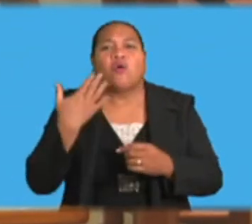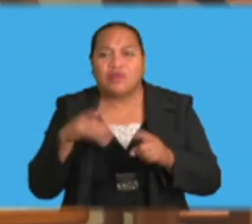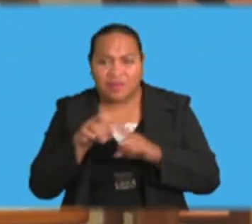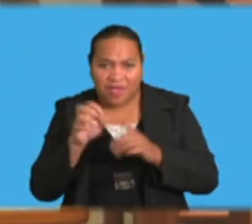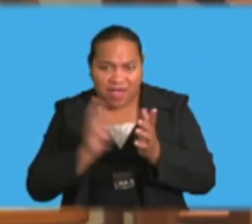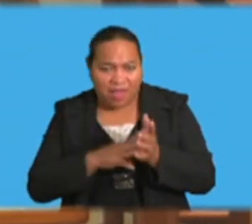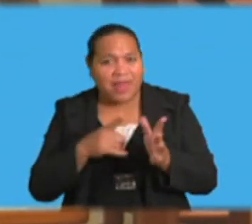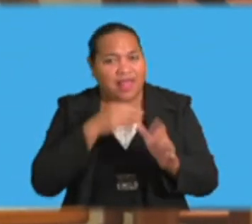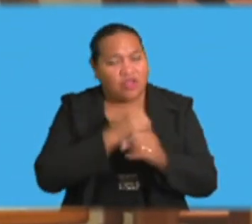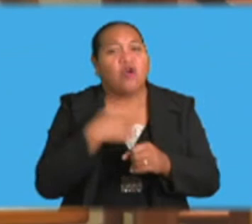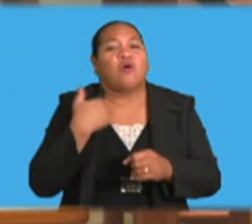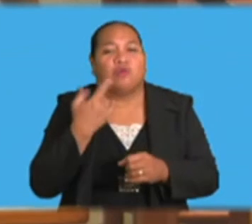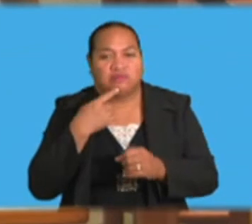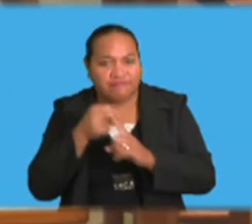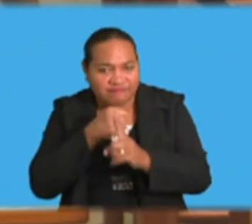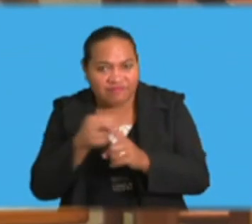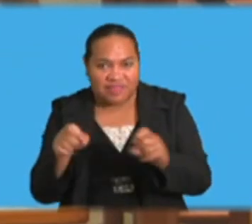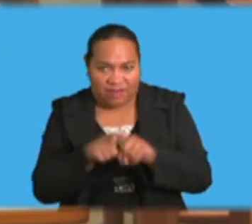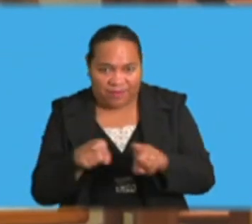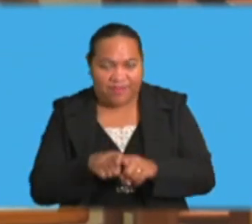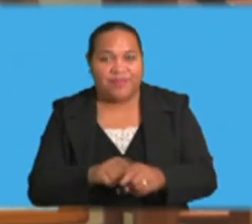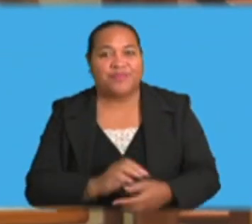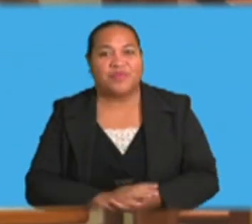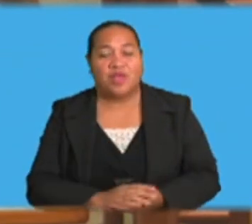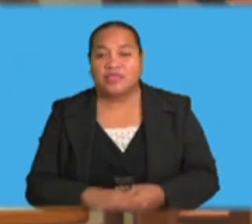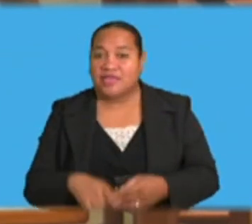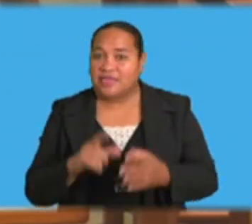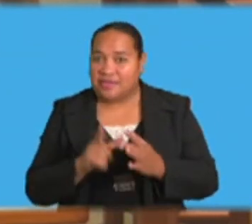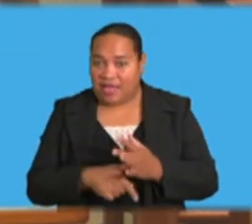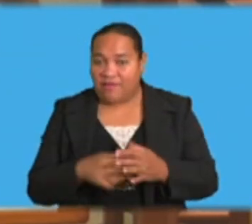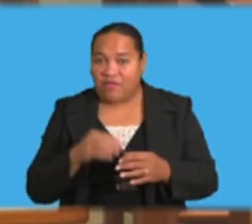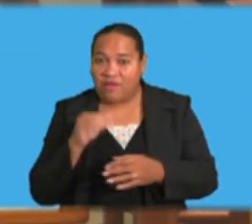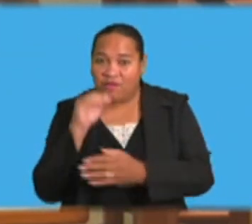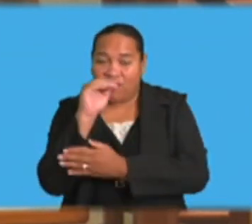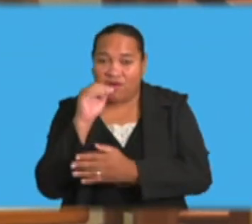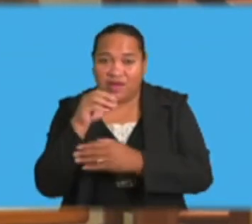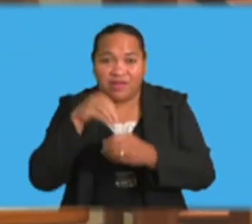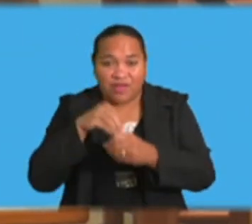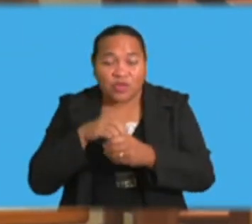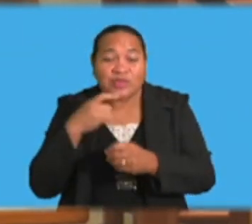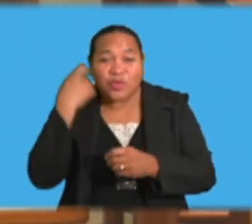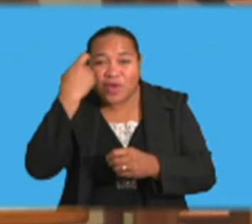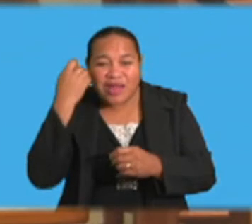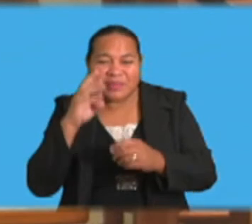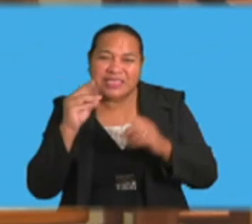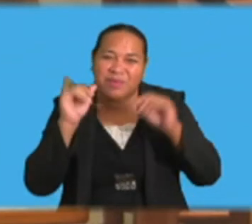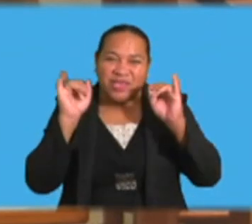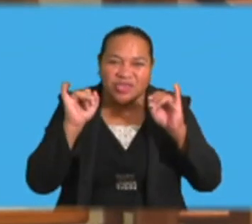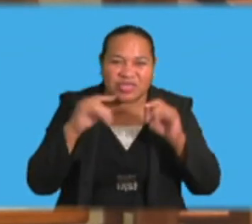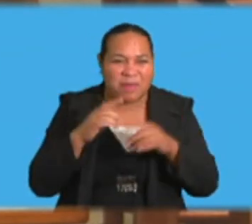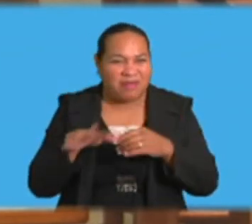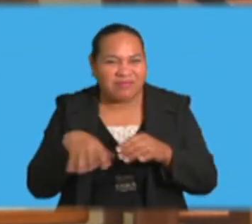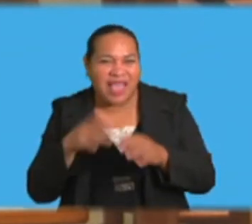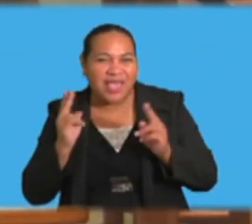Honourable Attorney General. Madam Speaker, the Standing Committee on Foreign Affairs and Defence was also concerned about some issues of the area of human rights